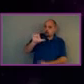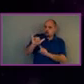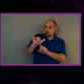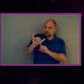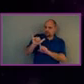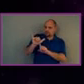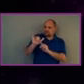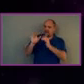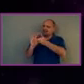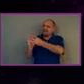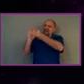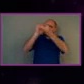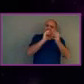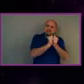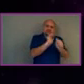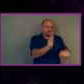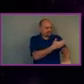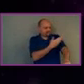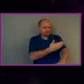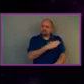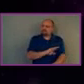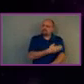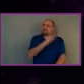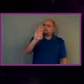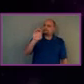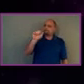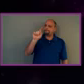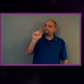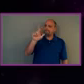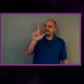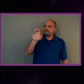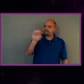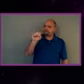to the Beatles. And I was wondering if you could elaborate on that.